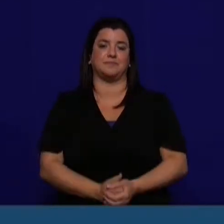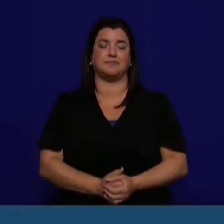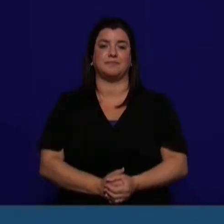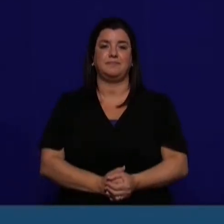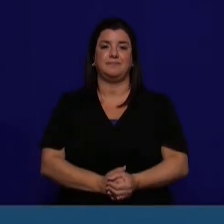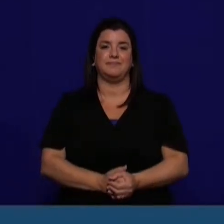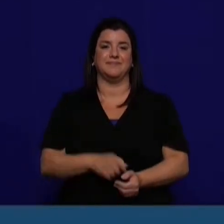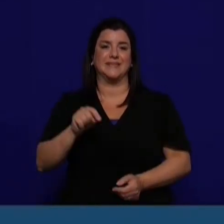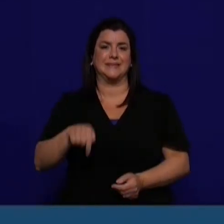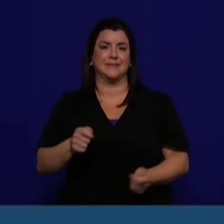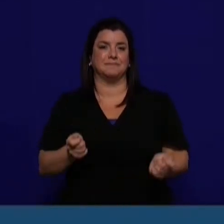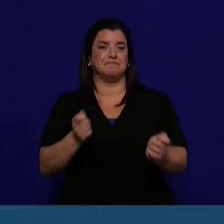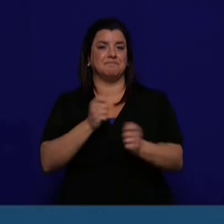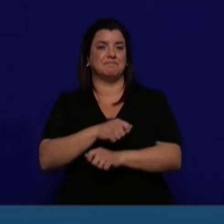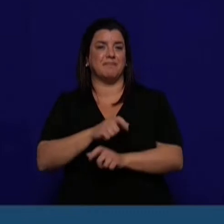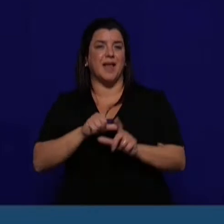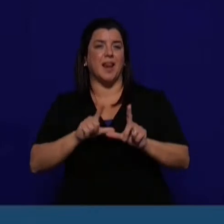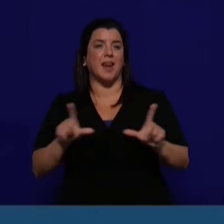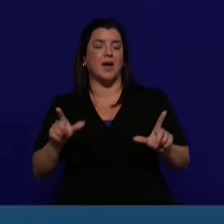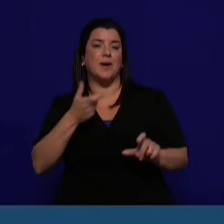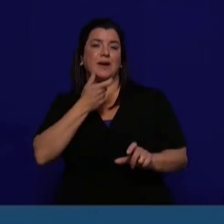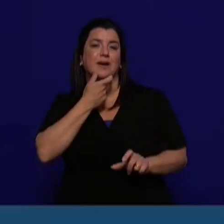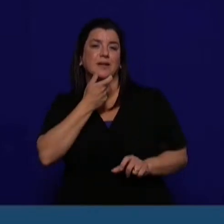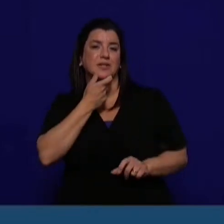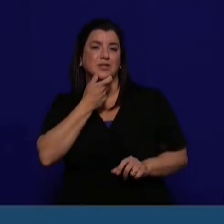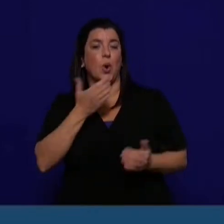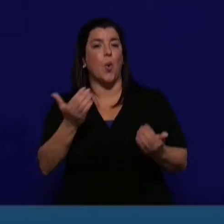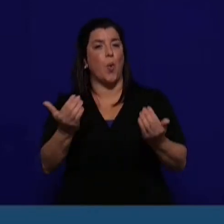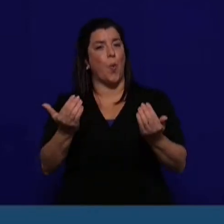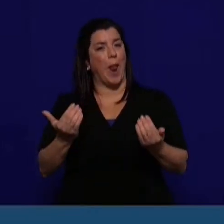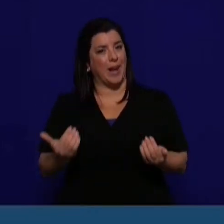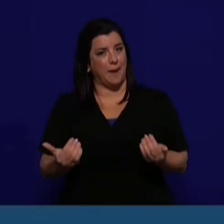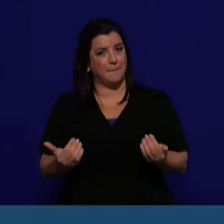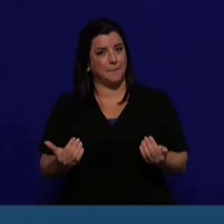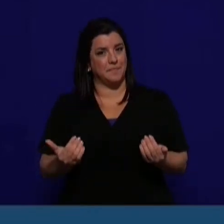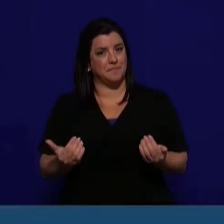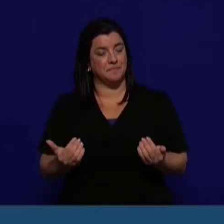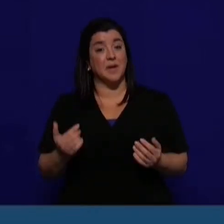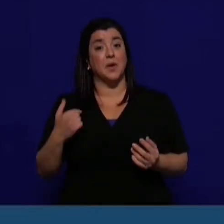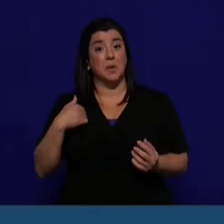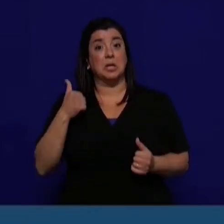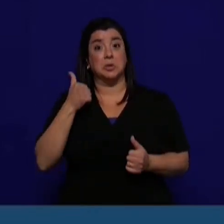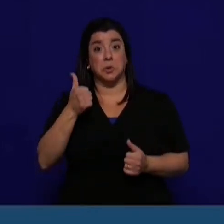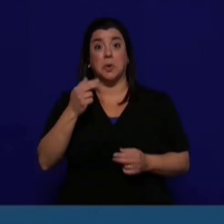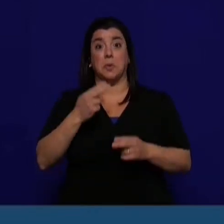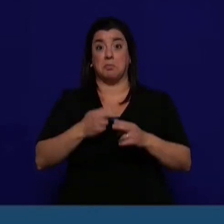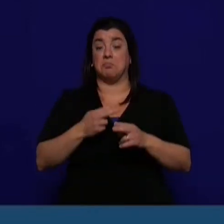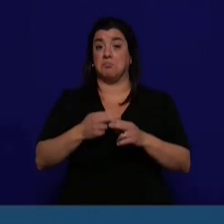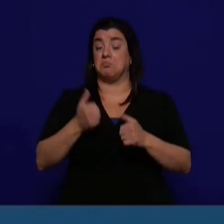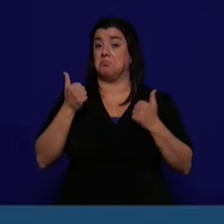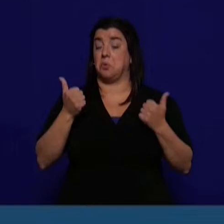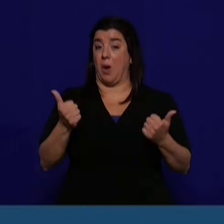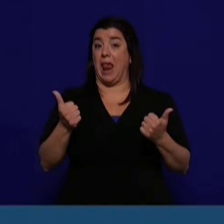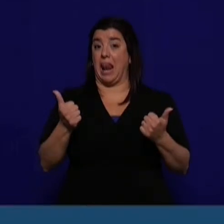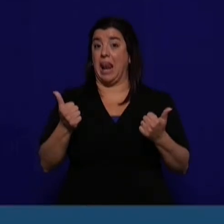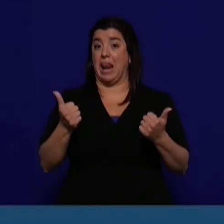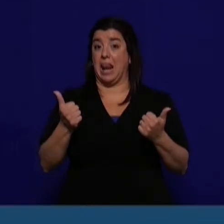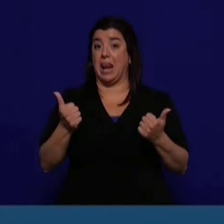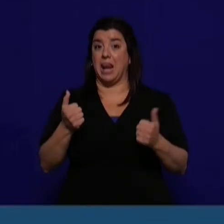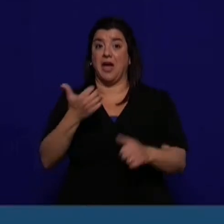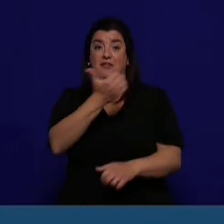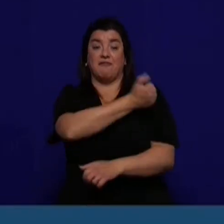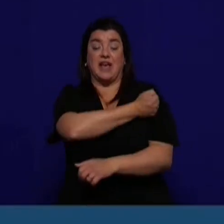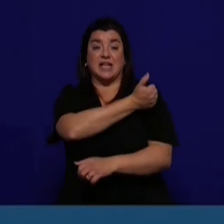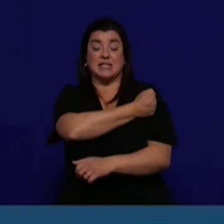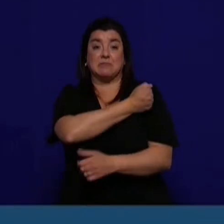Welcome everyone to the COVID bulletin. We are going well with the program of vaccination, whereby